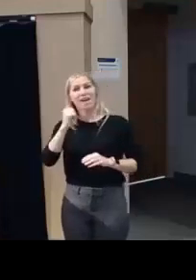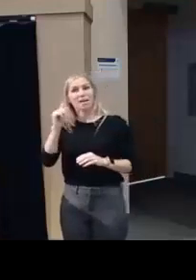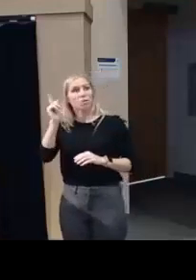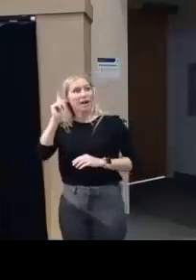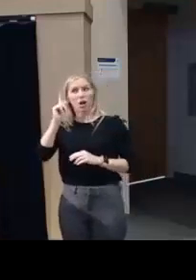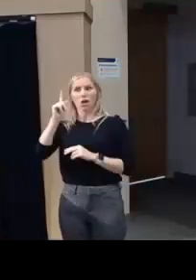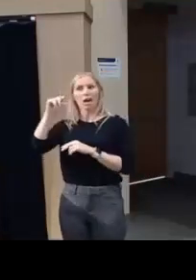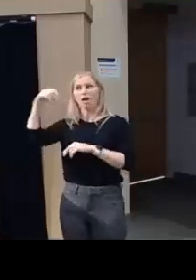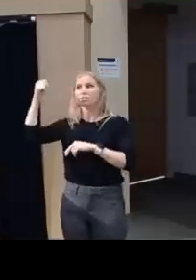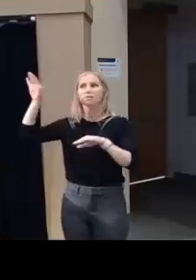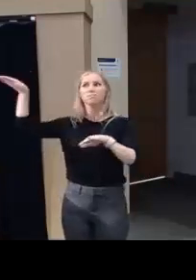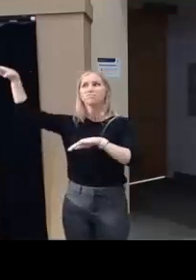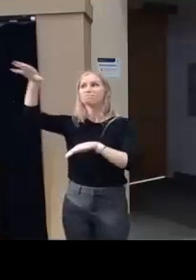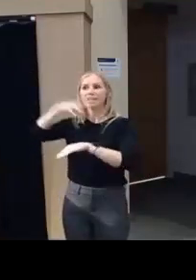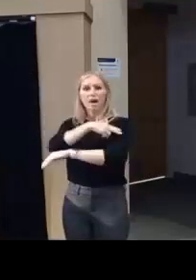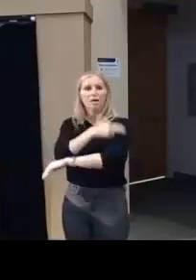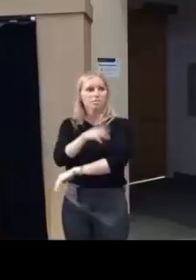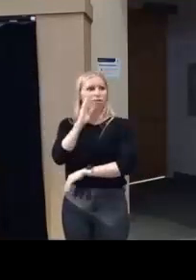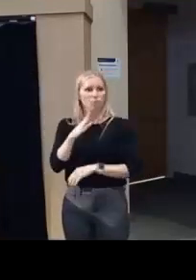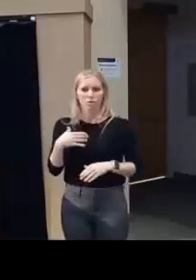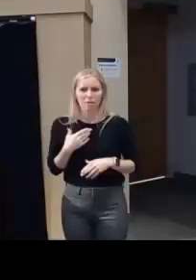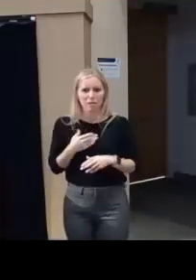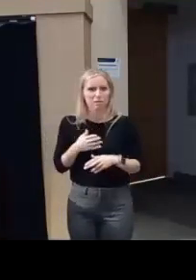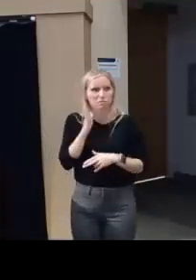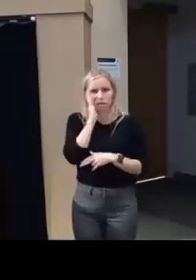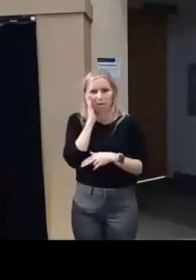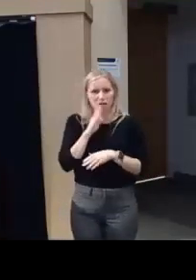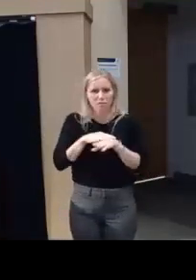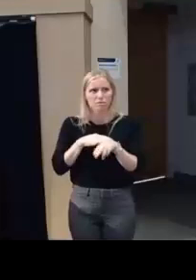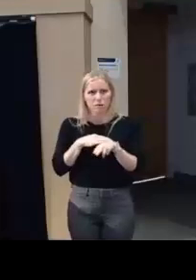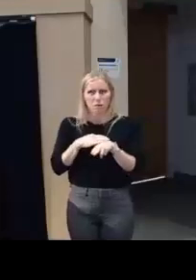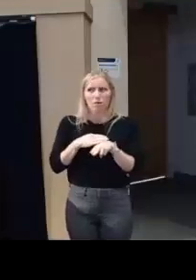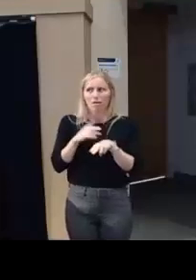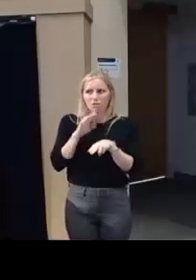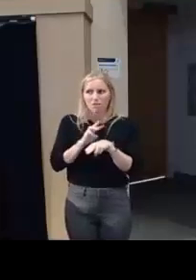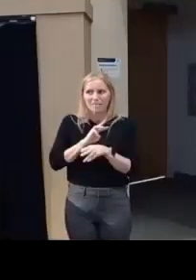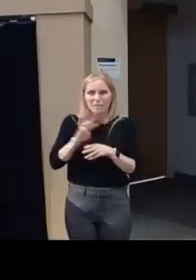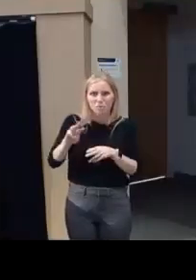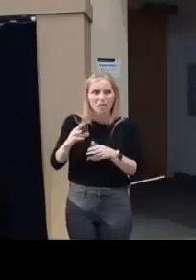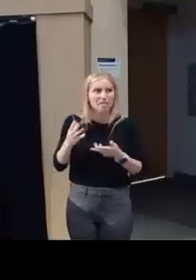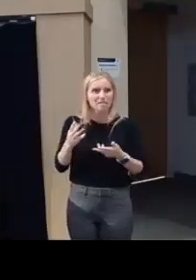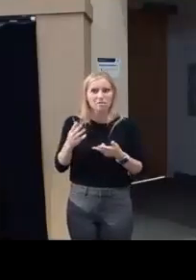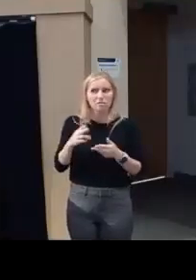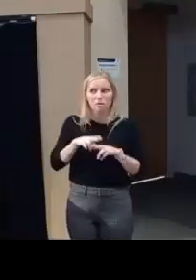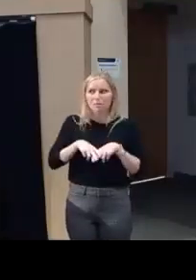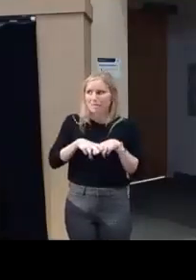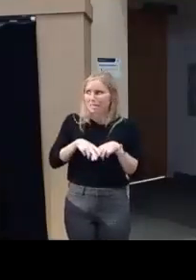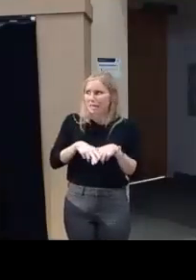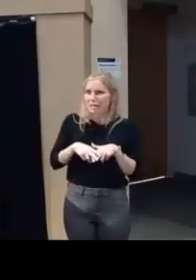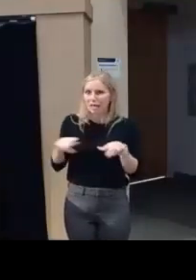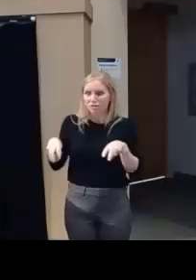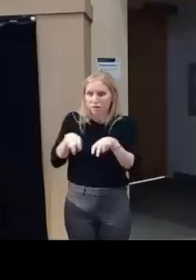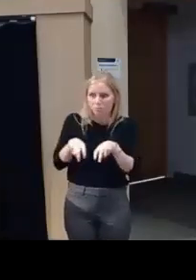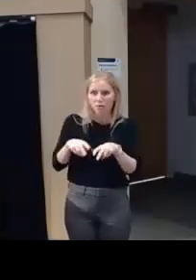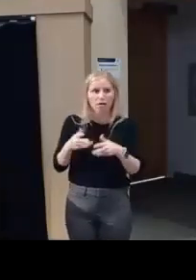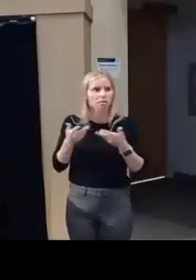in a very narrow bed with a partner for 6 weeks doing nothing but sitting in a bed with a partner for 6